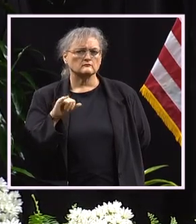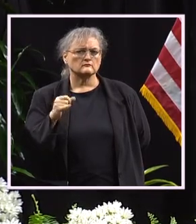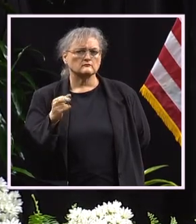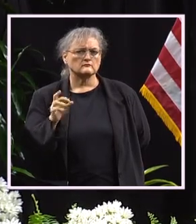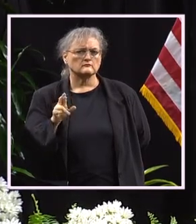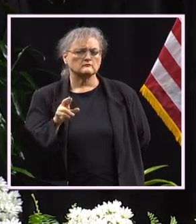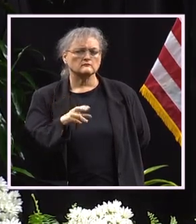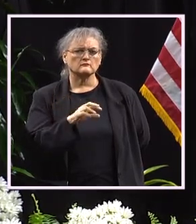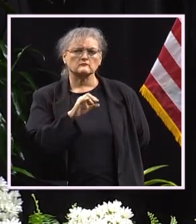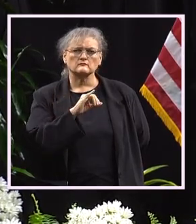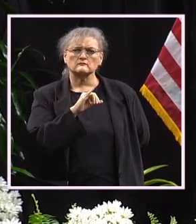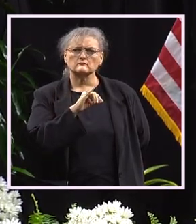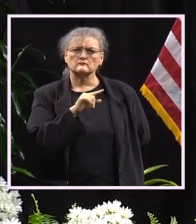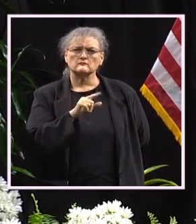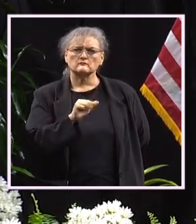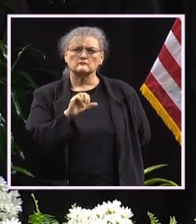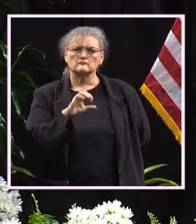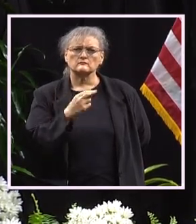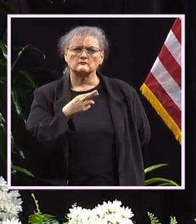Zachary Rockhold.